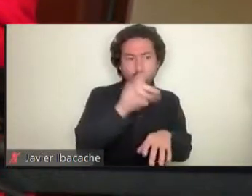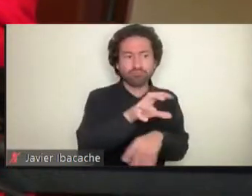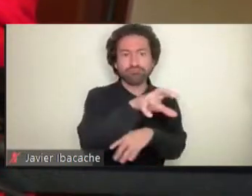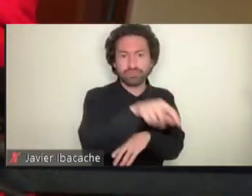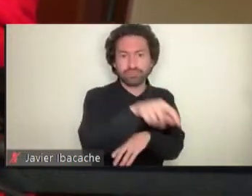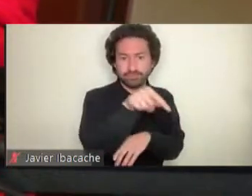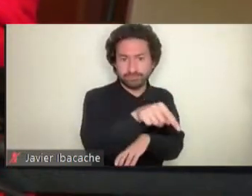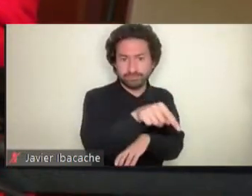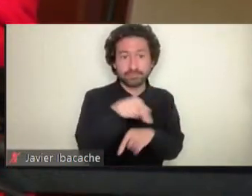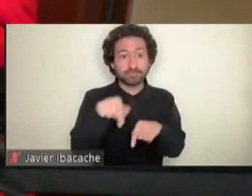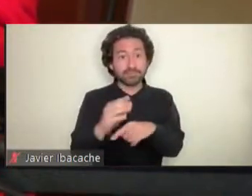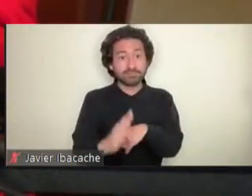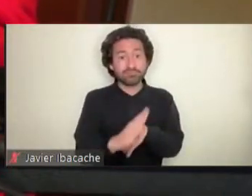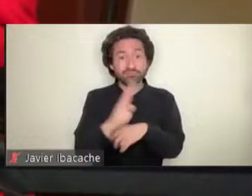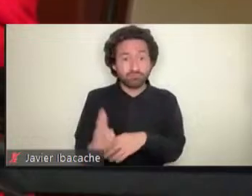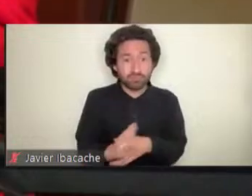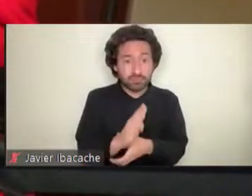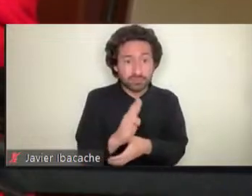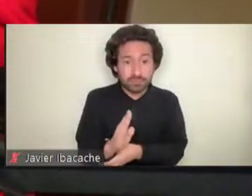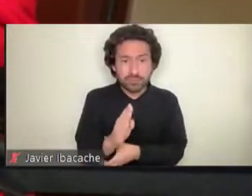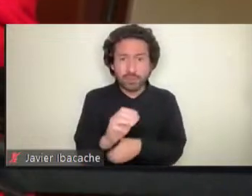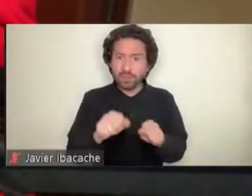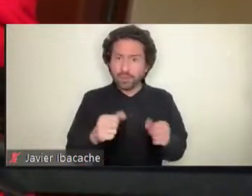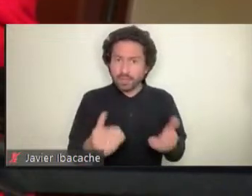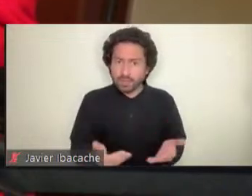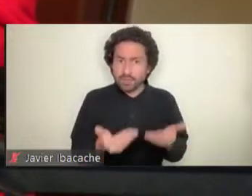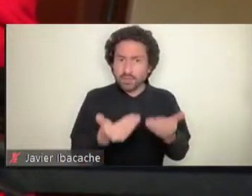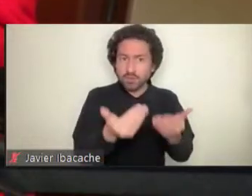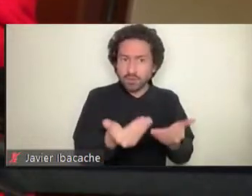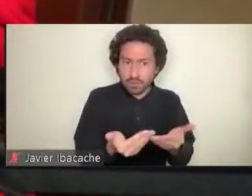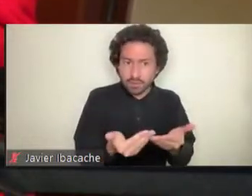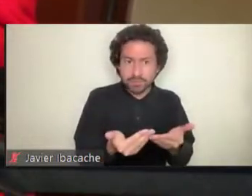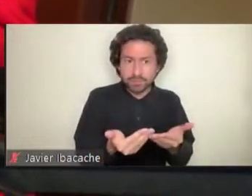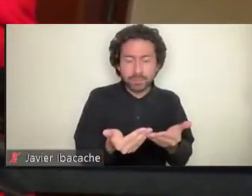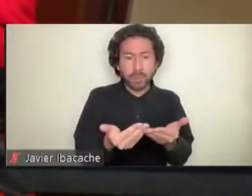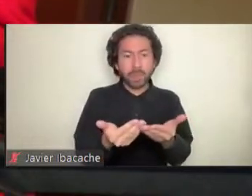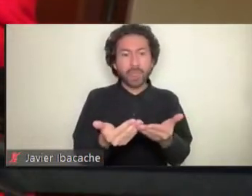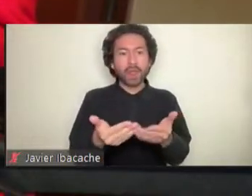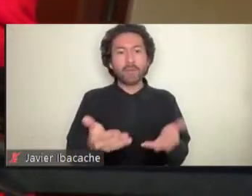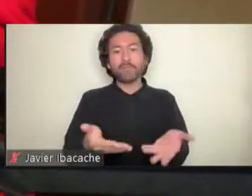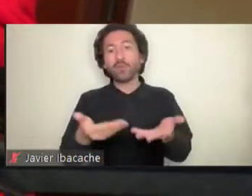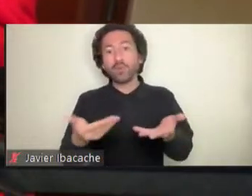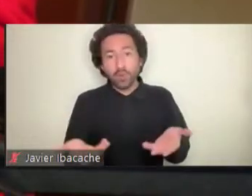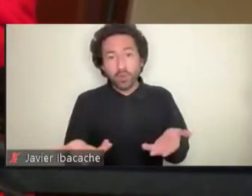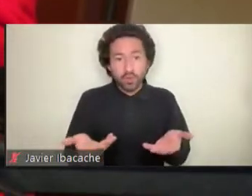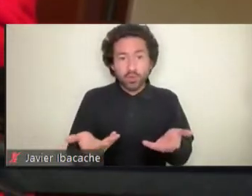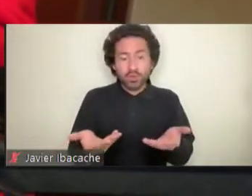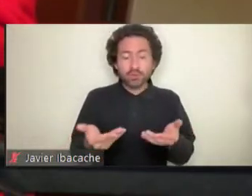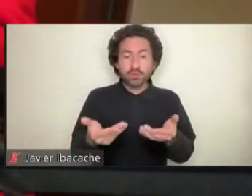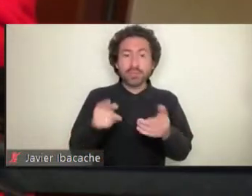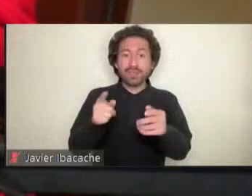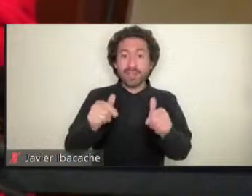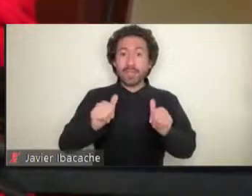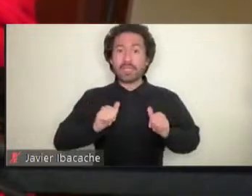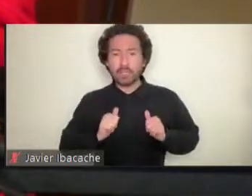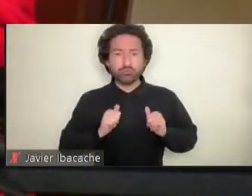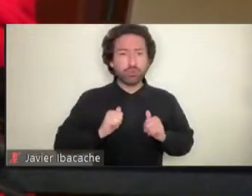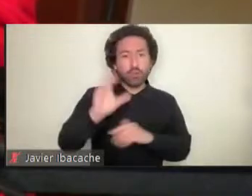the Caribbean and to reduce our dependence on the tourist industry.